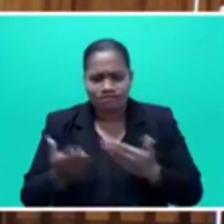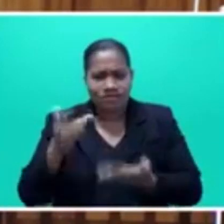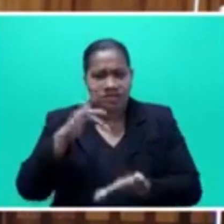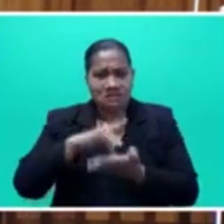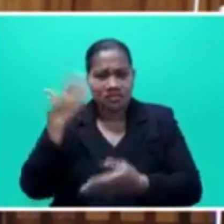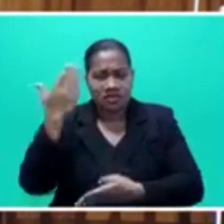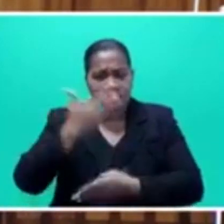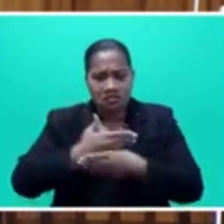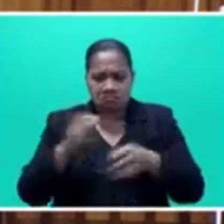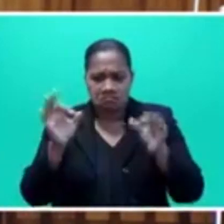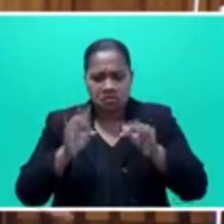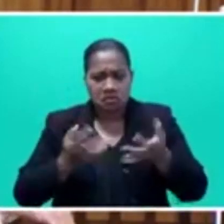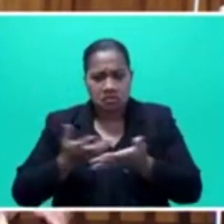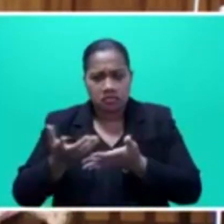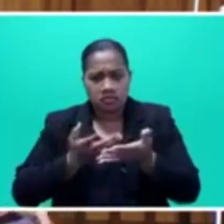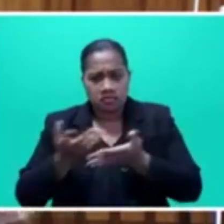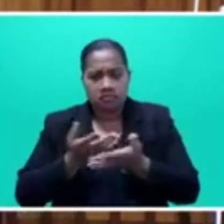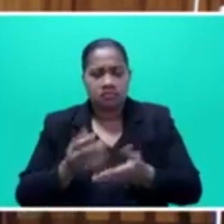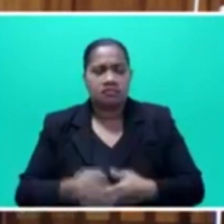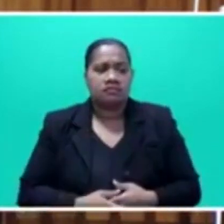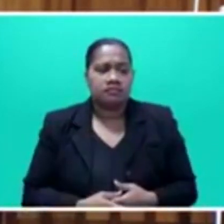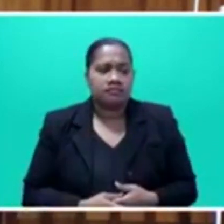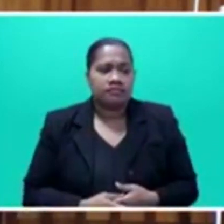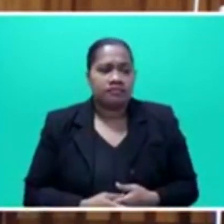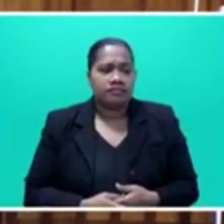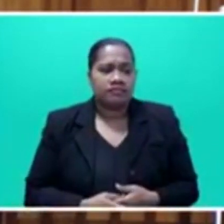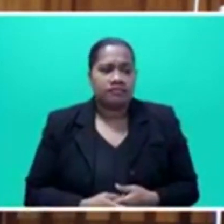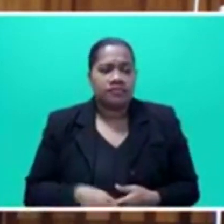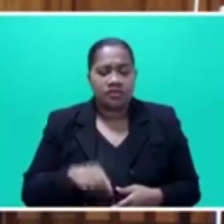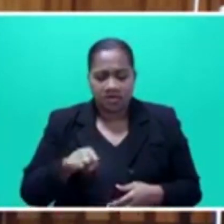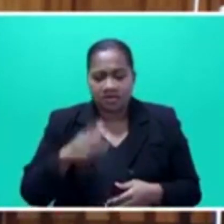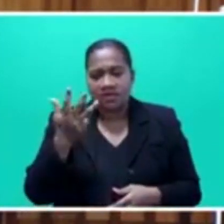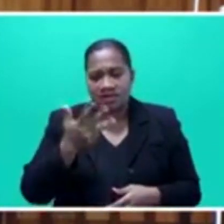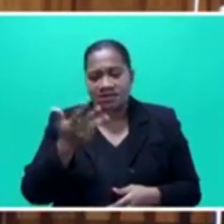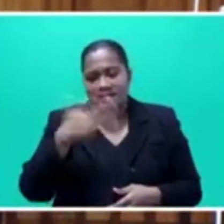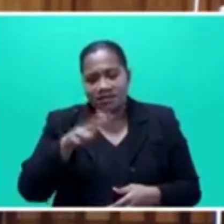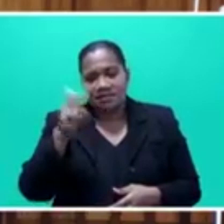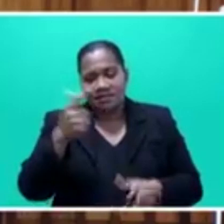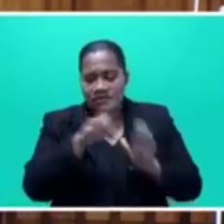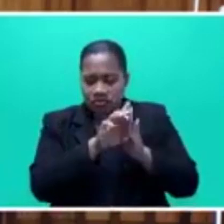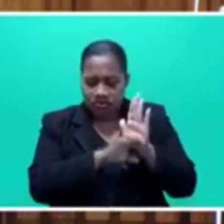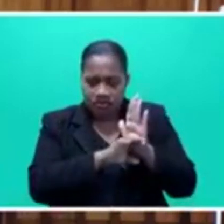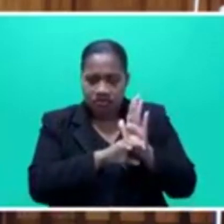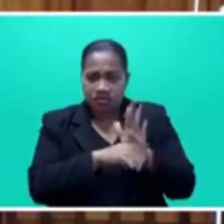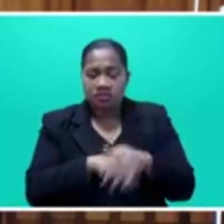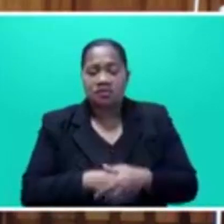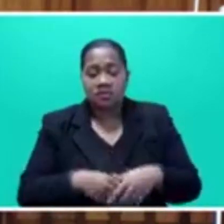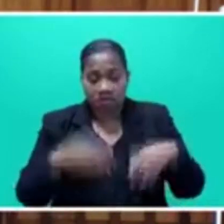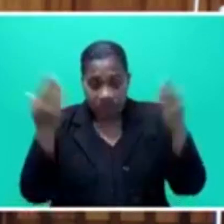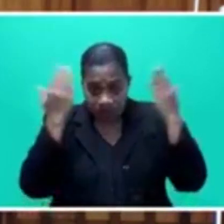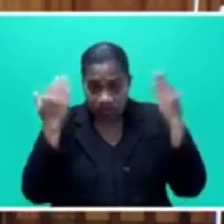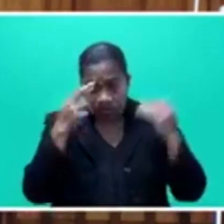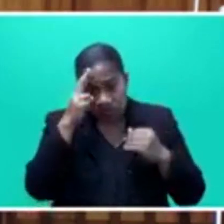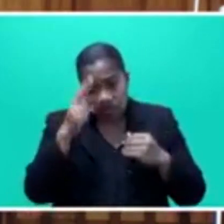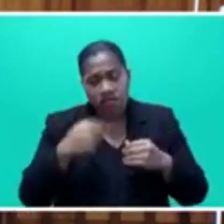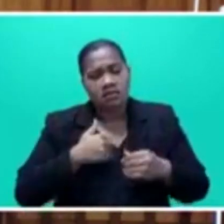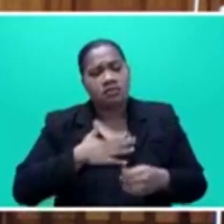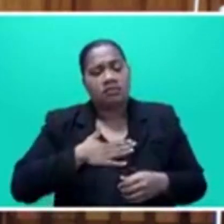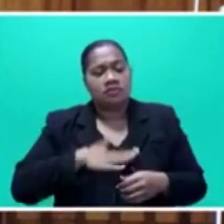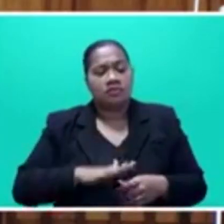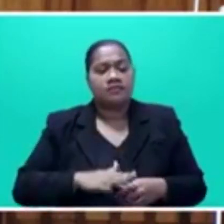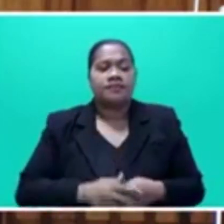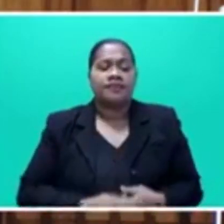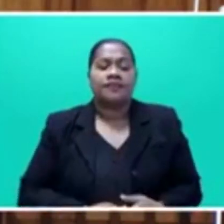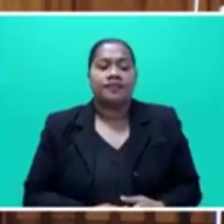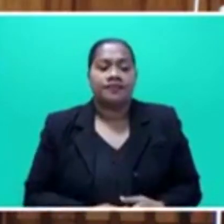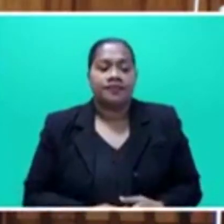any consultations, and it formed the basis of the 1997 Constitution, Mr. Speaker, sir. Mr. Speaker, sir, I would like to also,